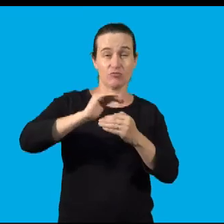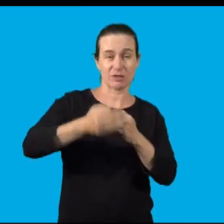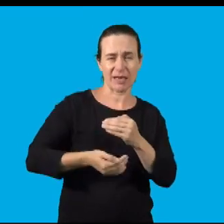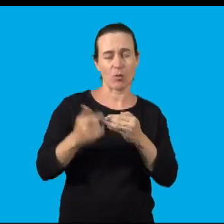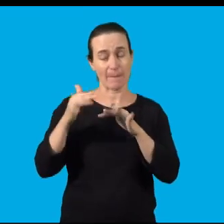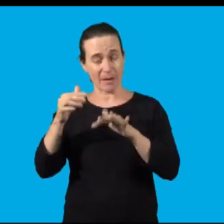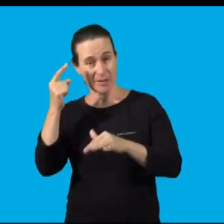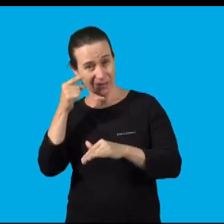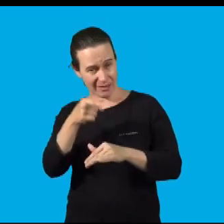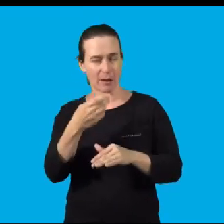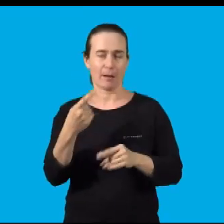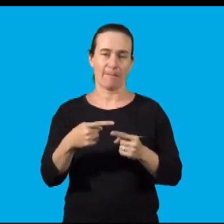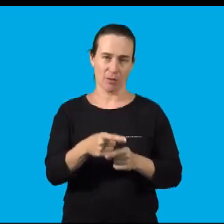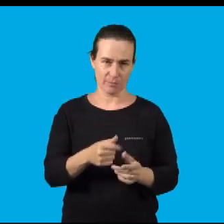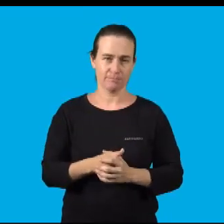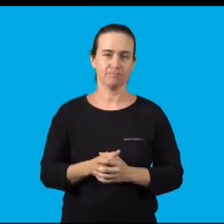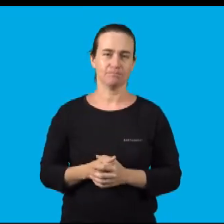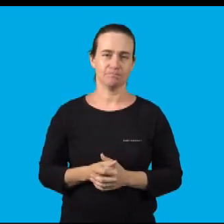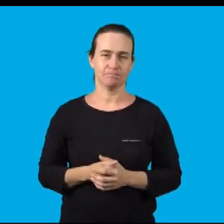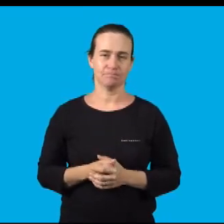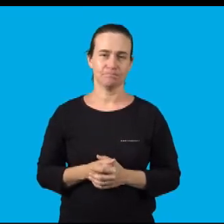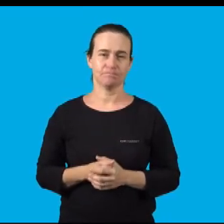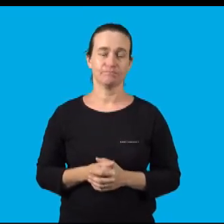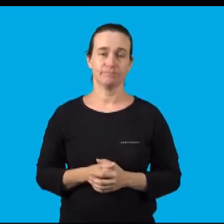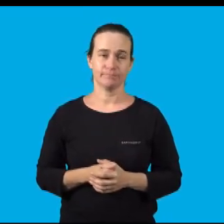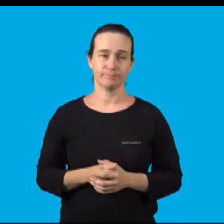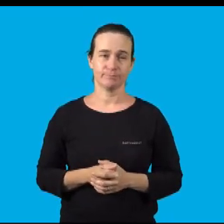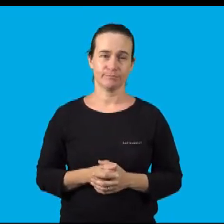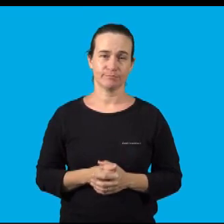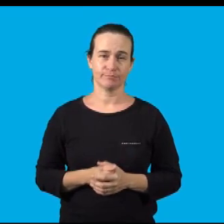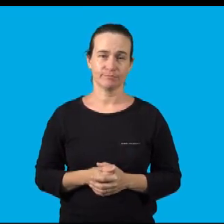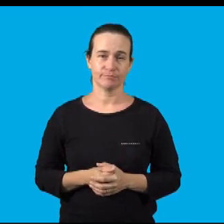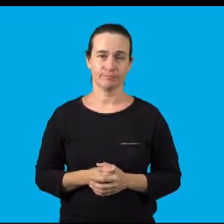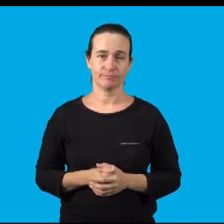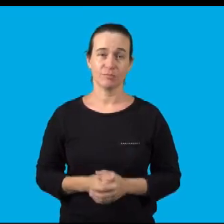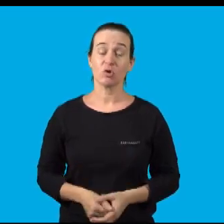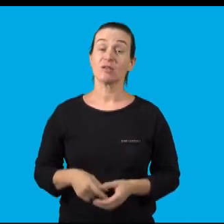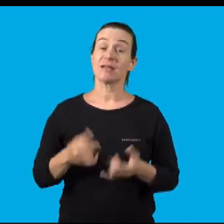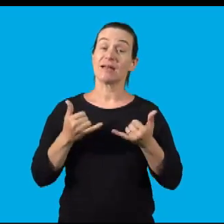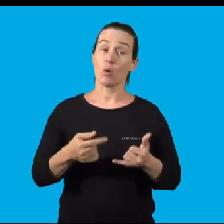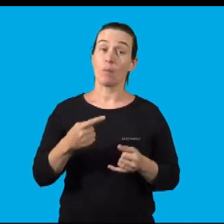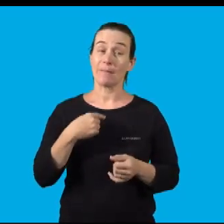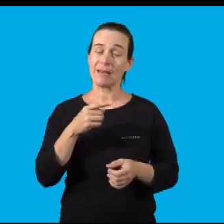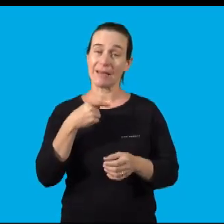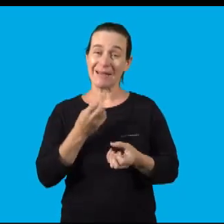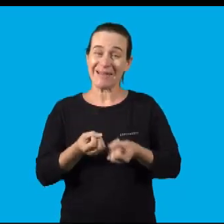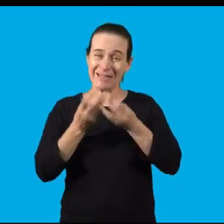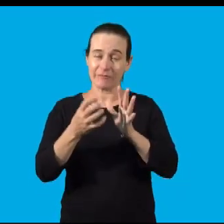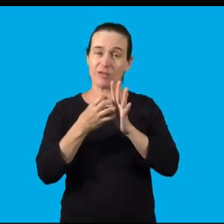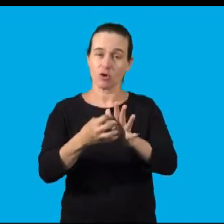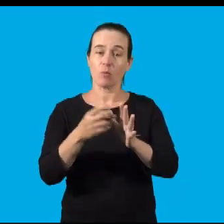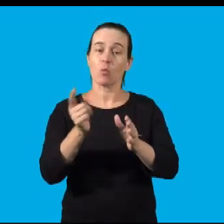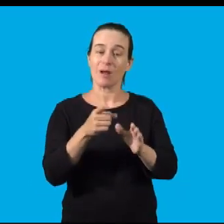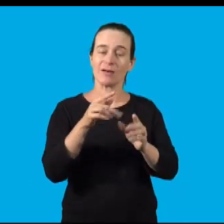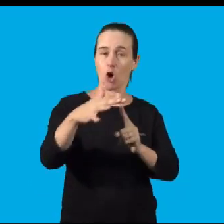his legacy and reputation. Now, very important, I've also contextualized this quote and not